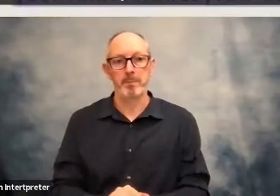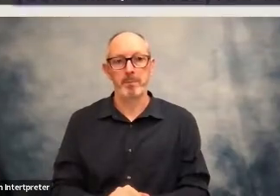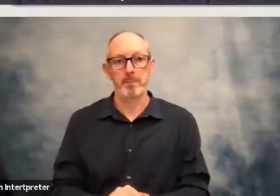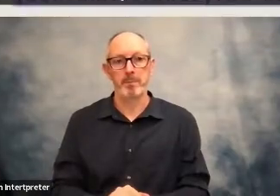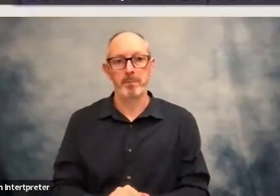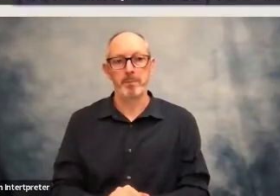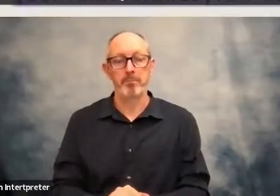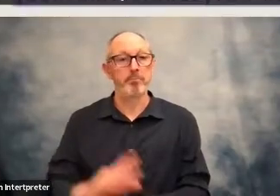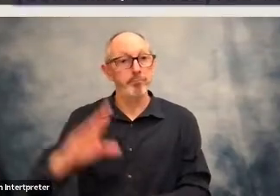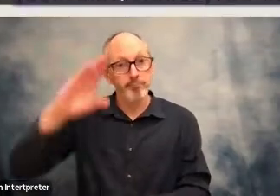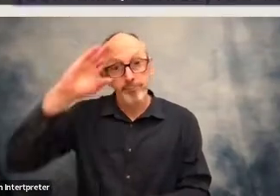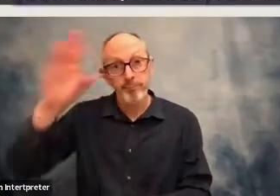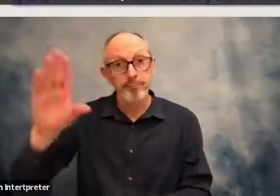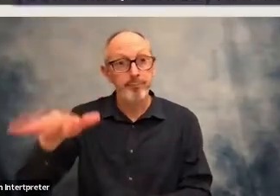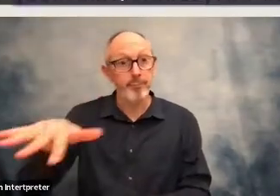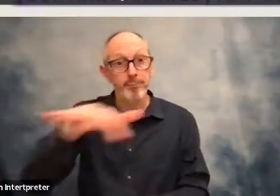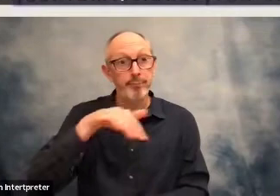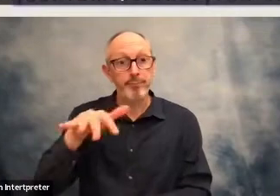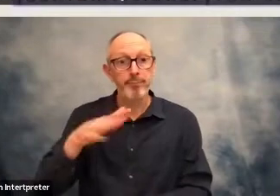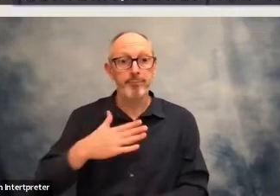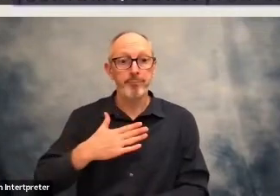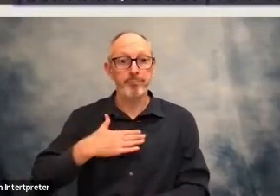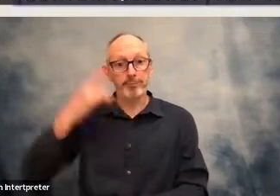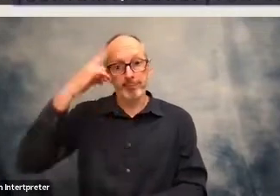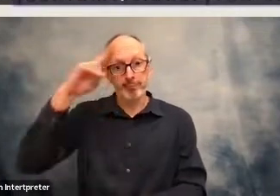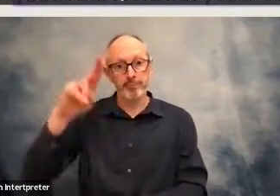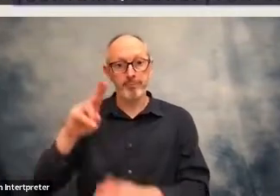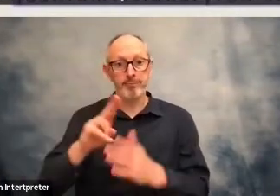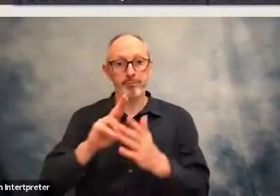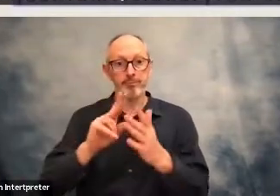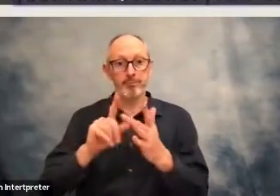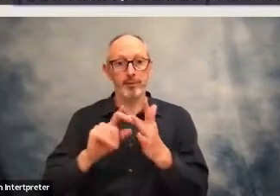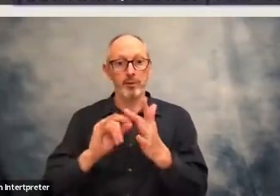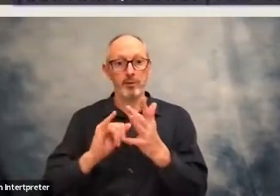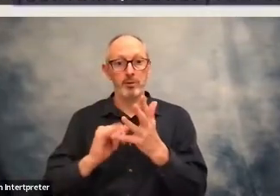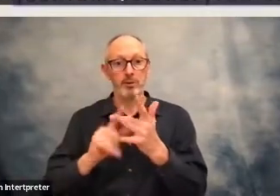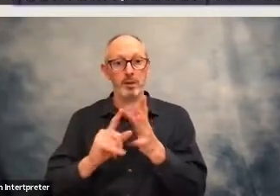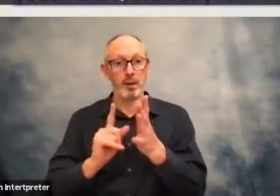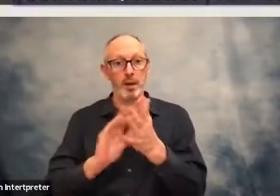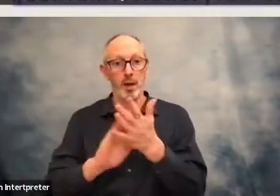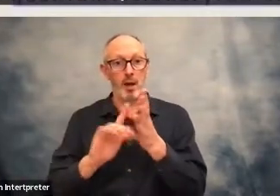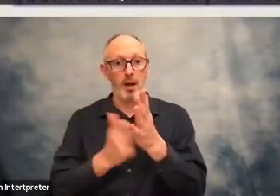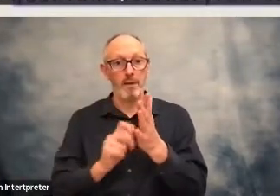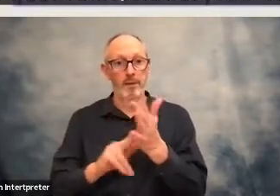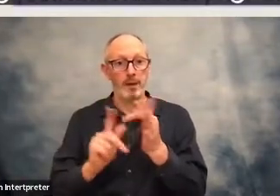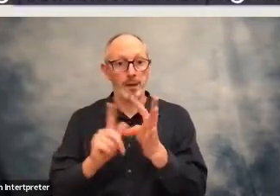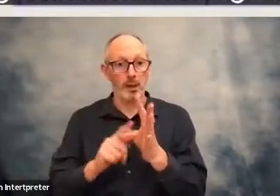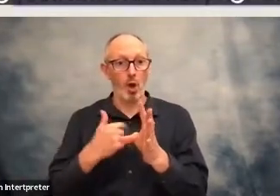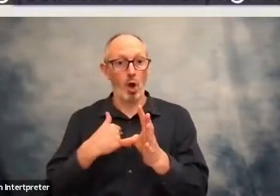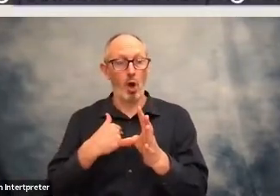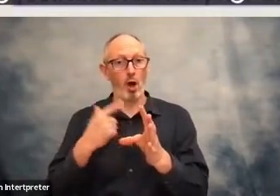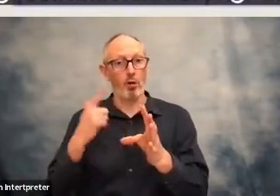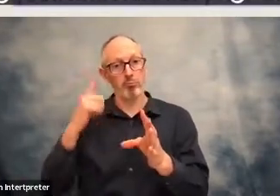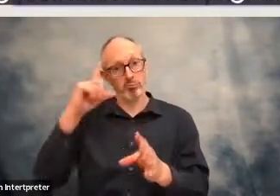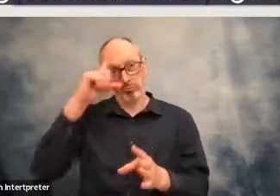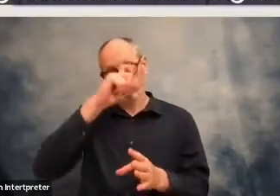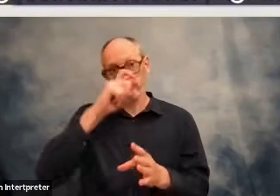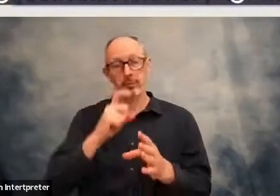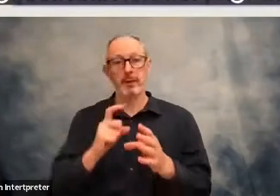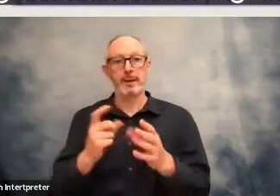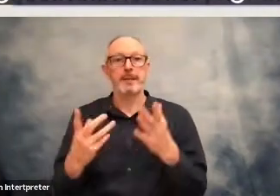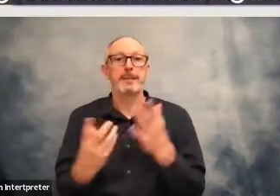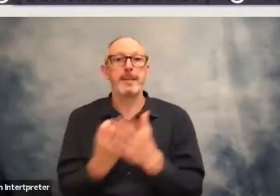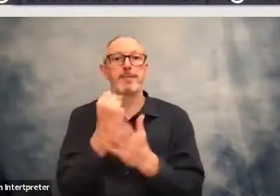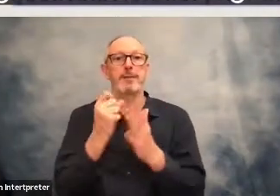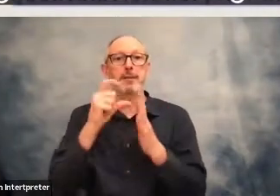Hello everyone, my name is Isaiah Harvey, creator of SignalSafe, an innovative safety device designed to